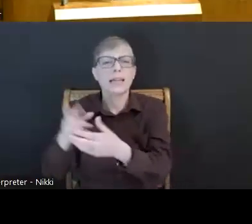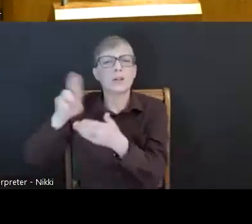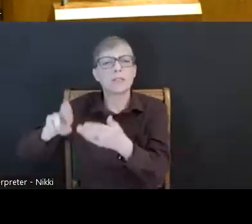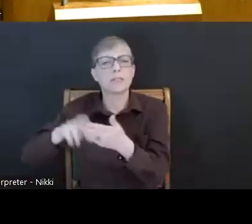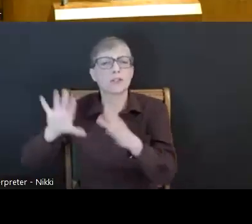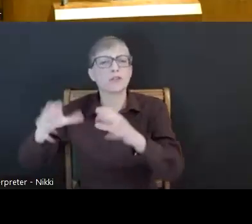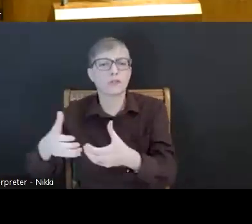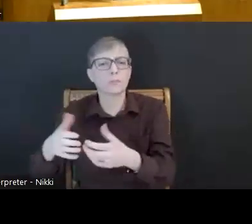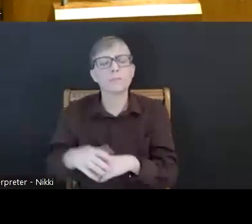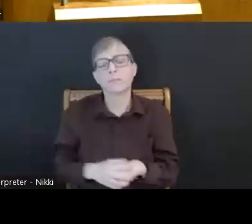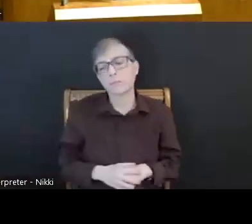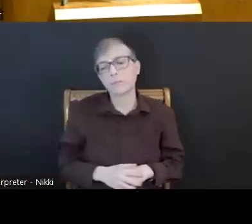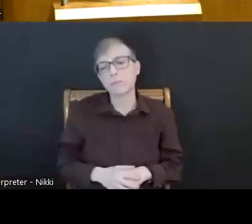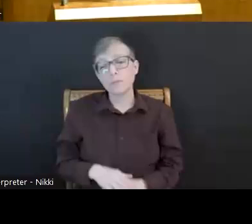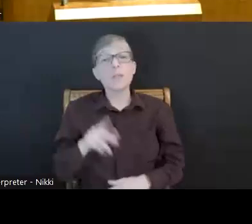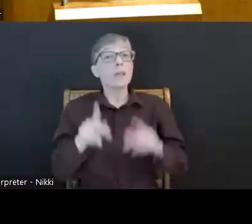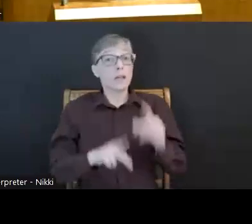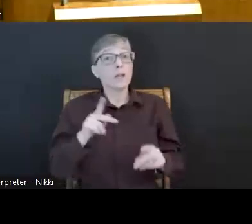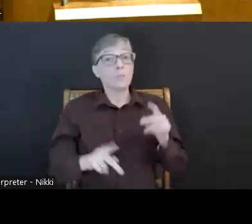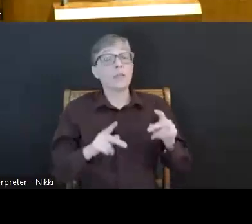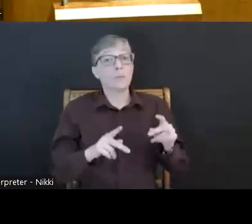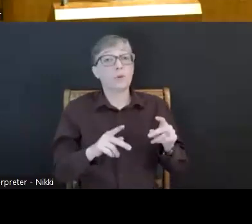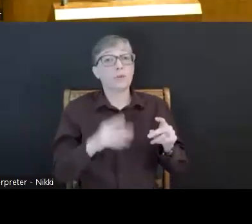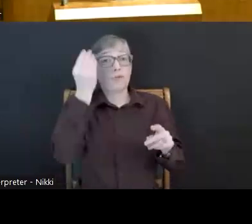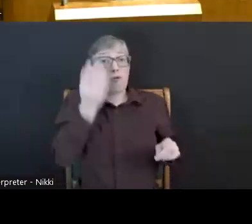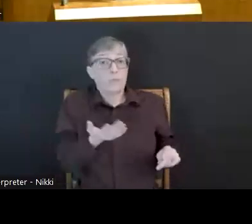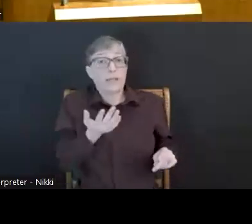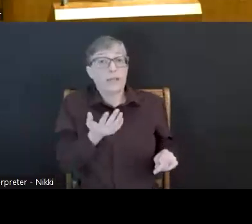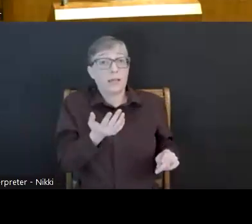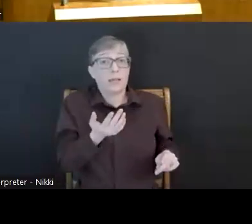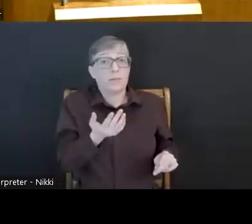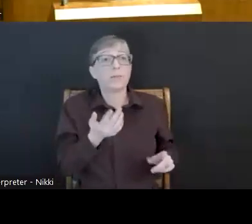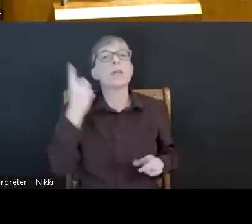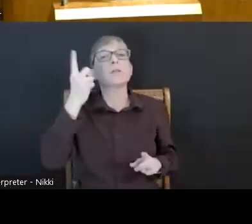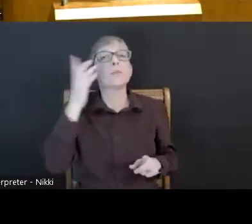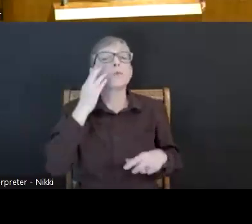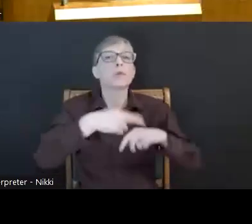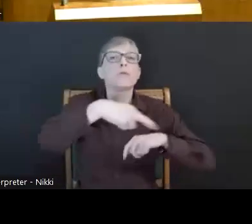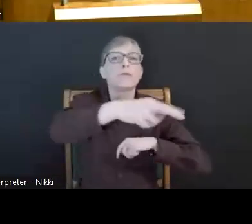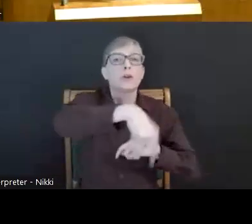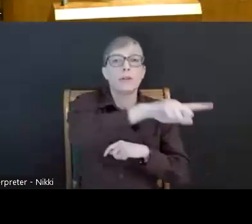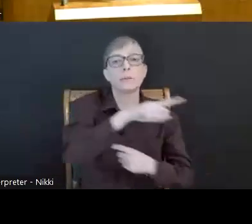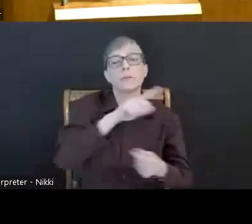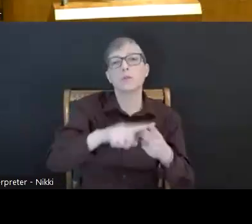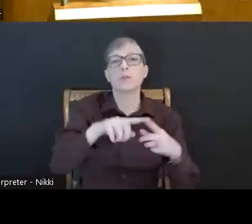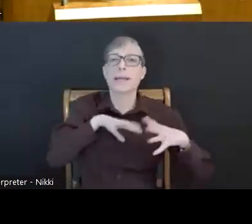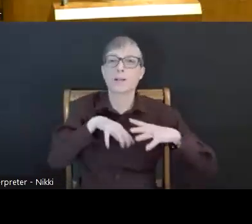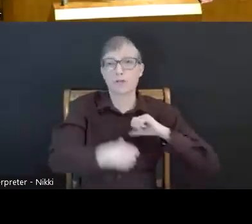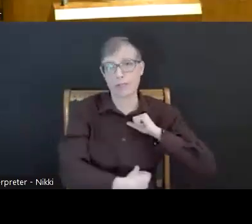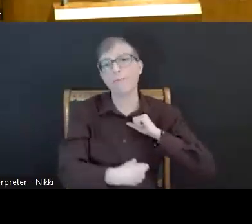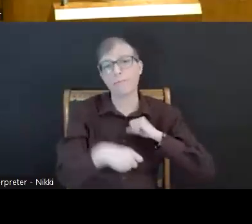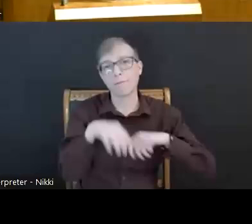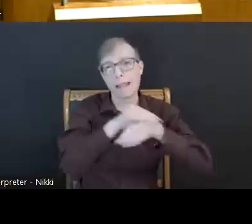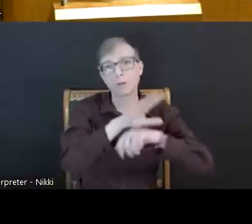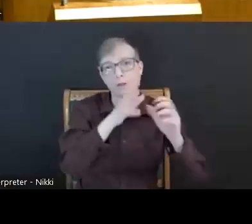know, they were referred to a grief counselor, which I guess was the closest thing that someone could think of to, you know, because they were grieving the loss